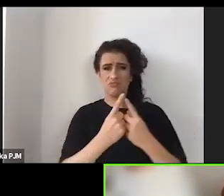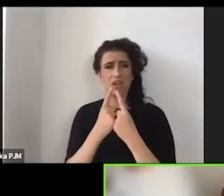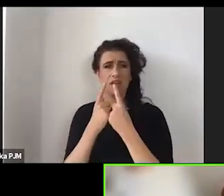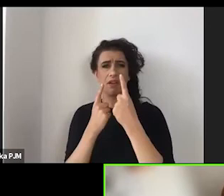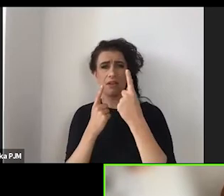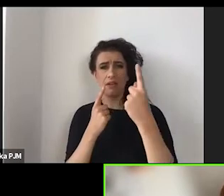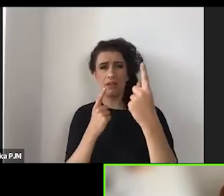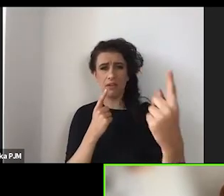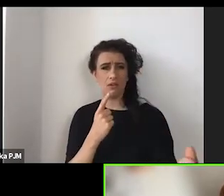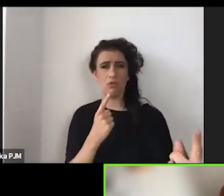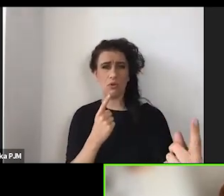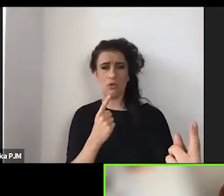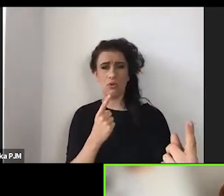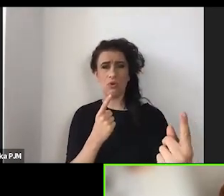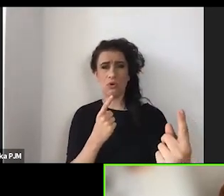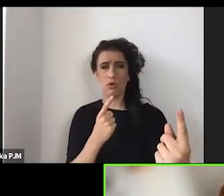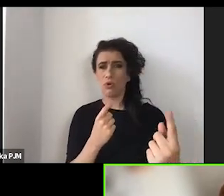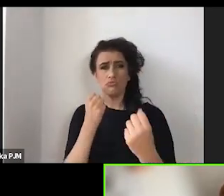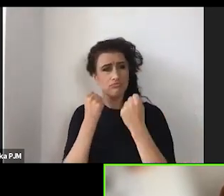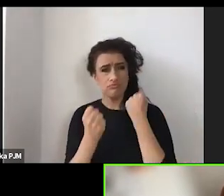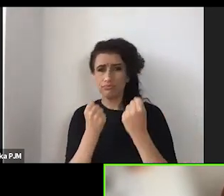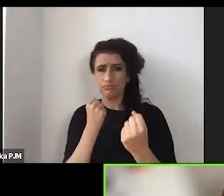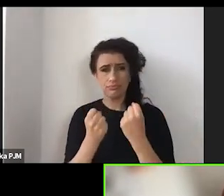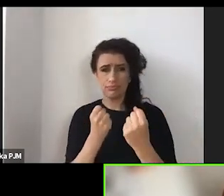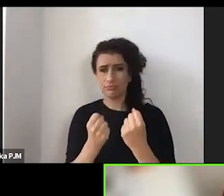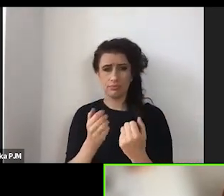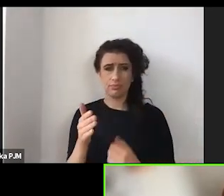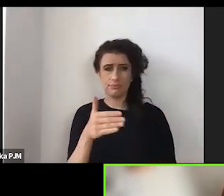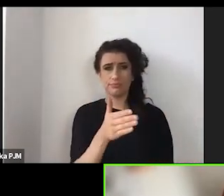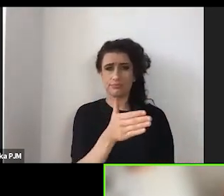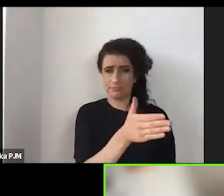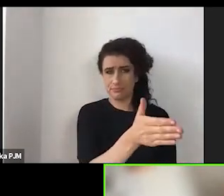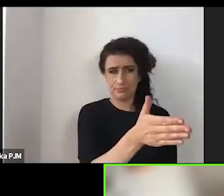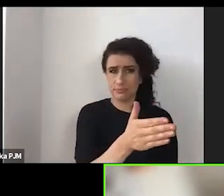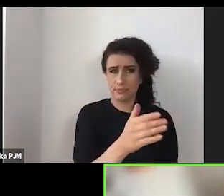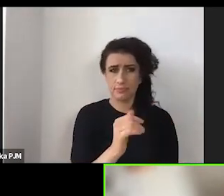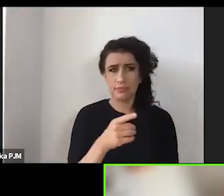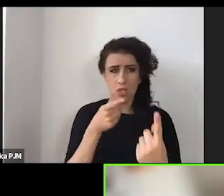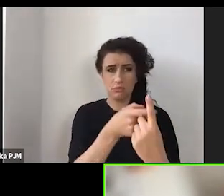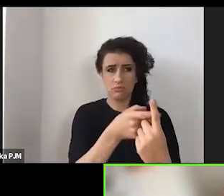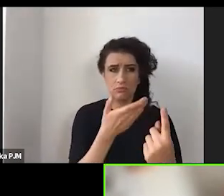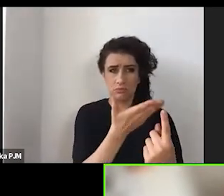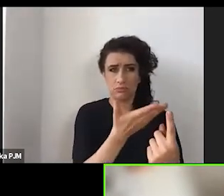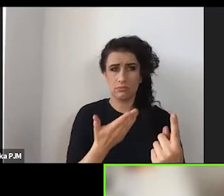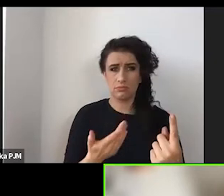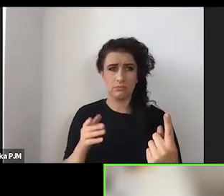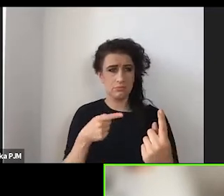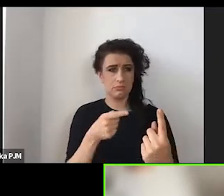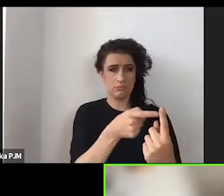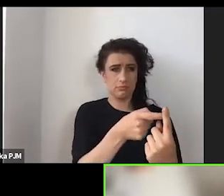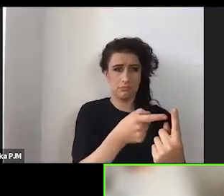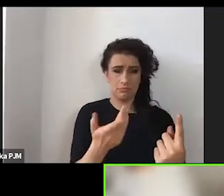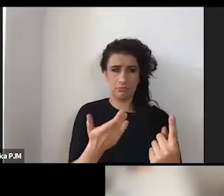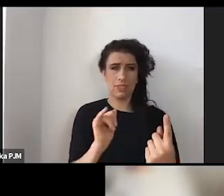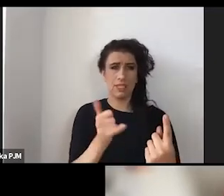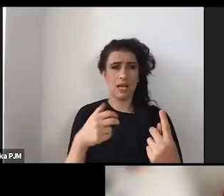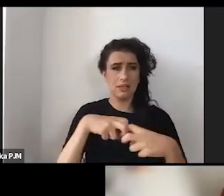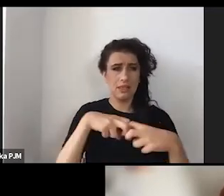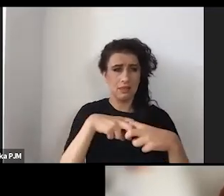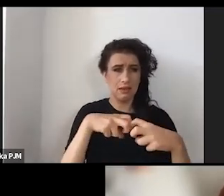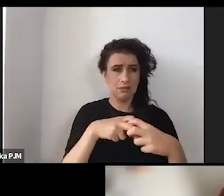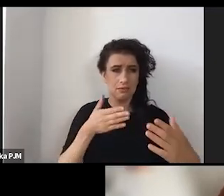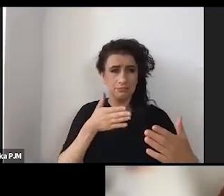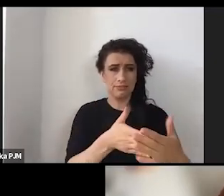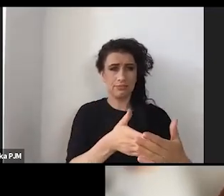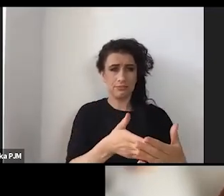on the internet, and you're really hopeless. Yeah. So yeah. Probably